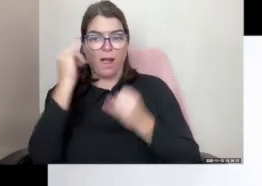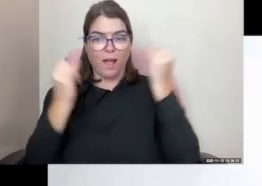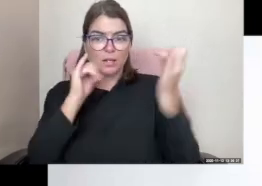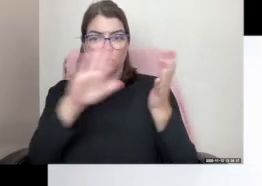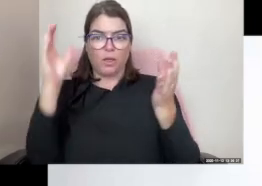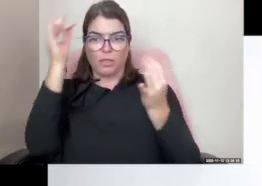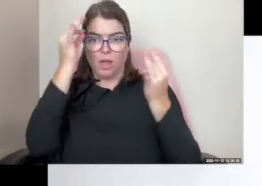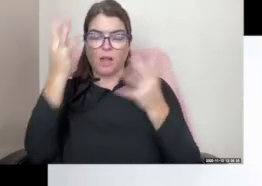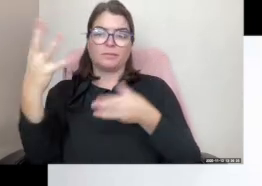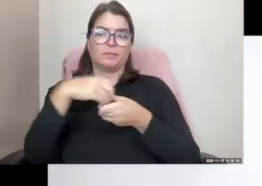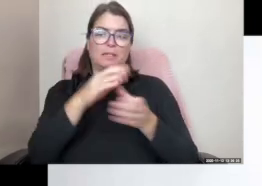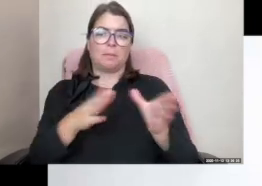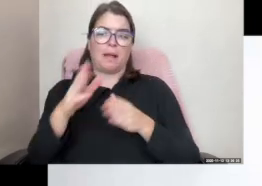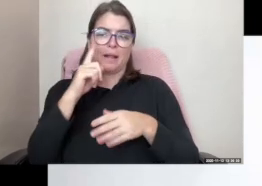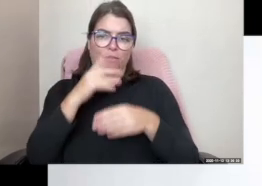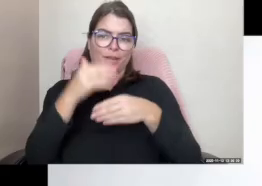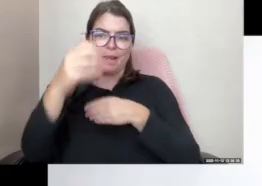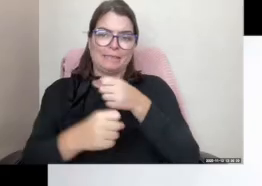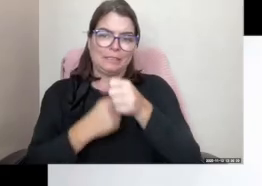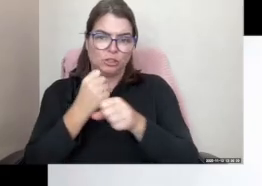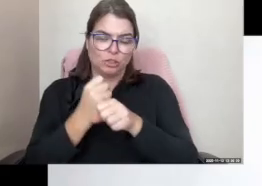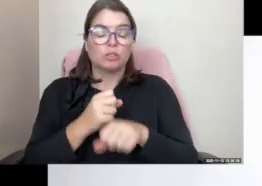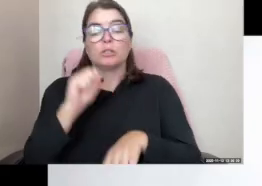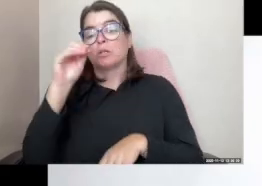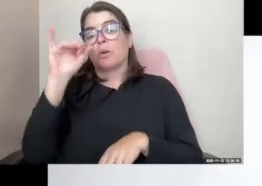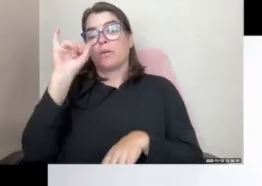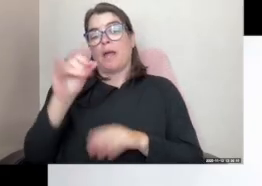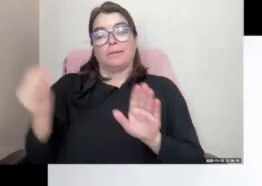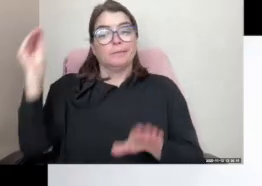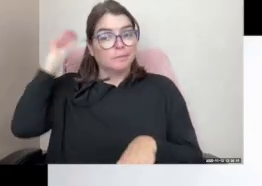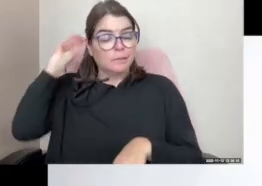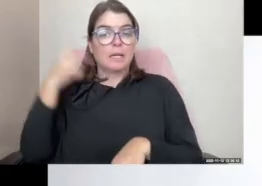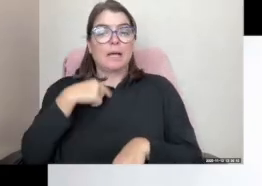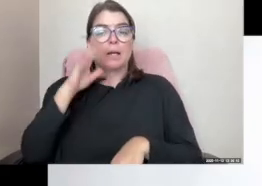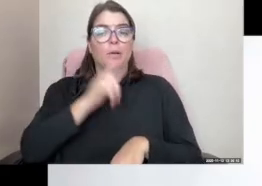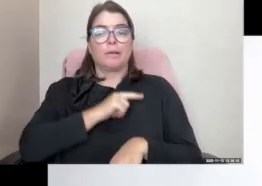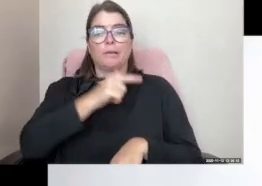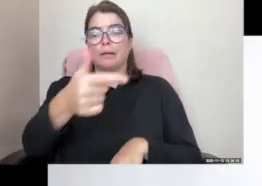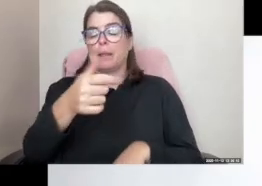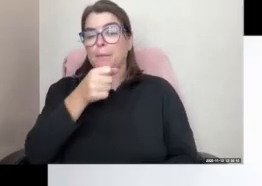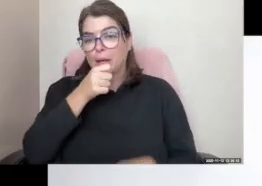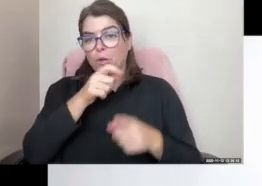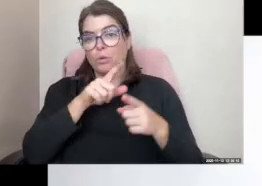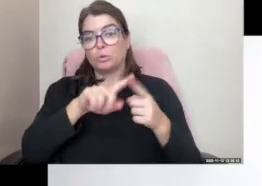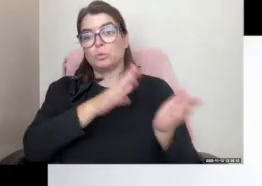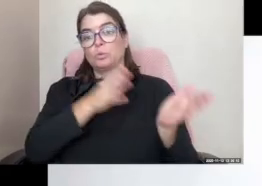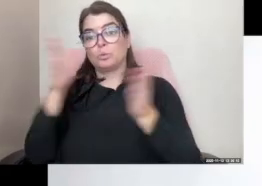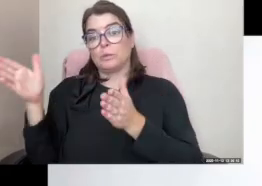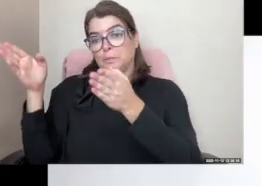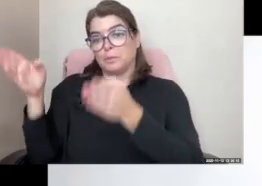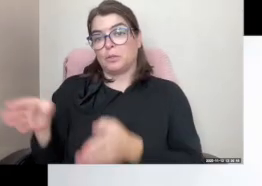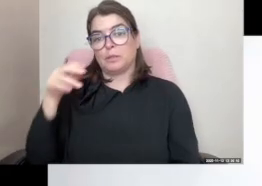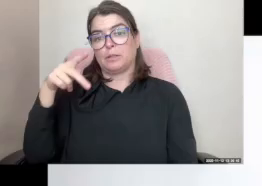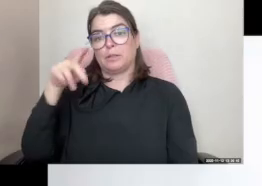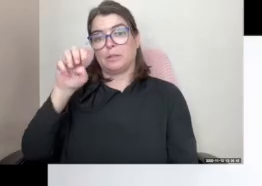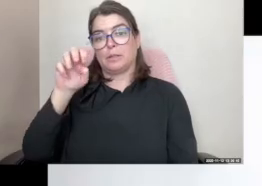communities that are most impacted by air pollution. But we want to make sure that we've got your ideas and your thoughts as we enter into planning for